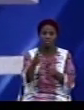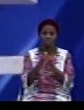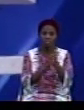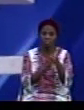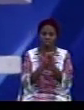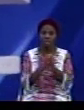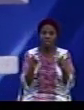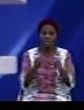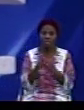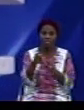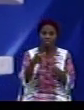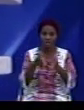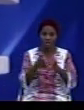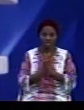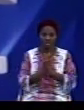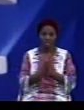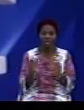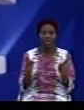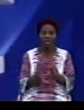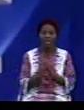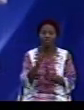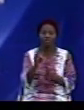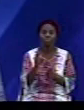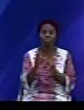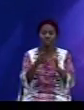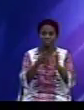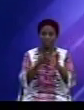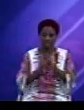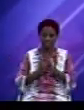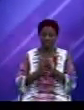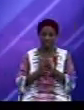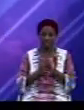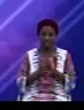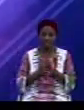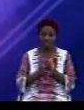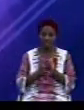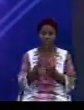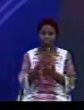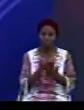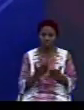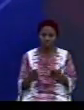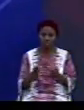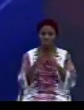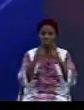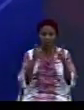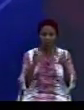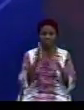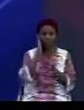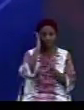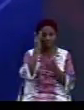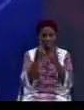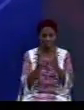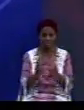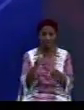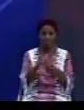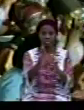you ask, as you demand, something great will happen in your